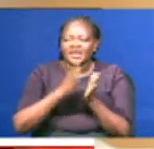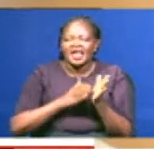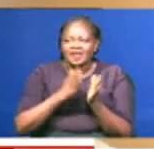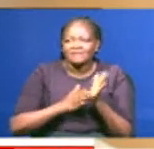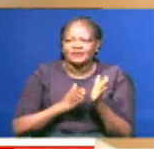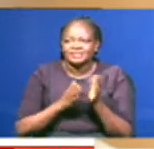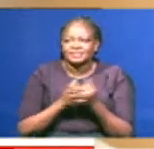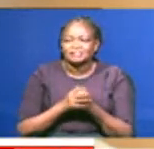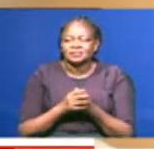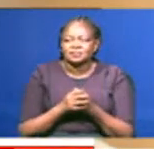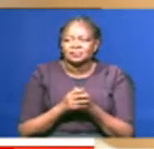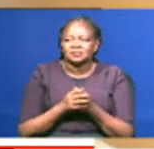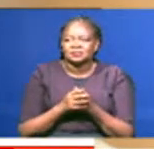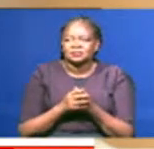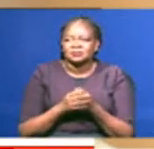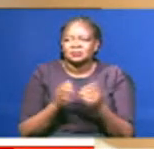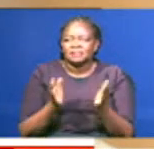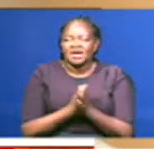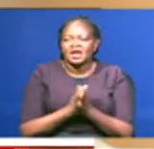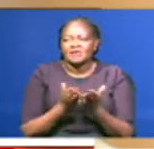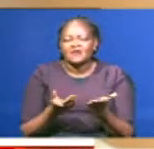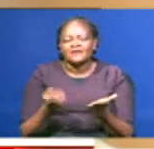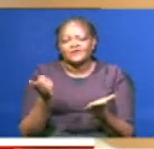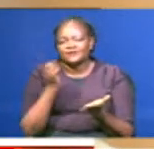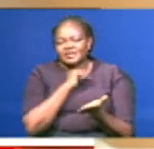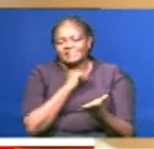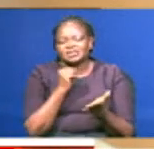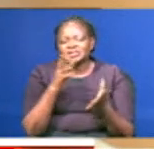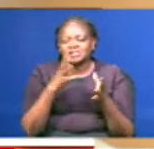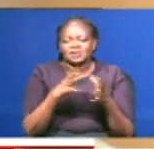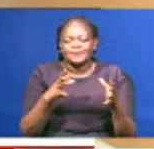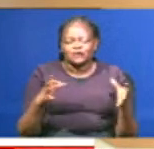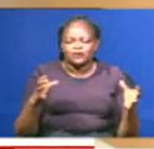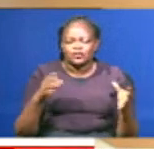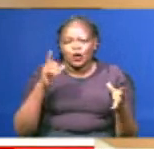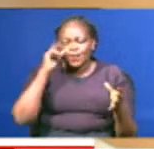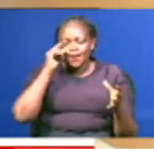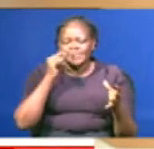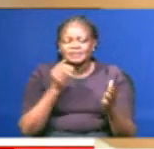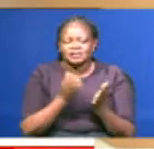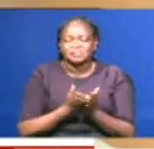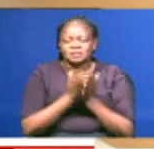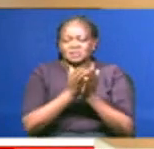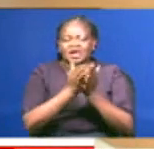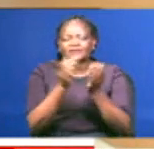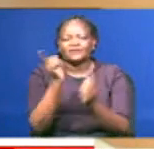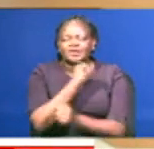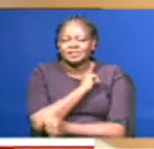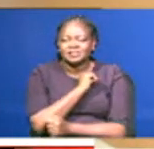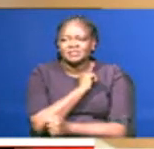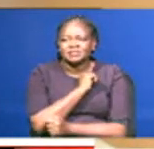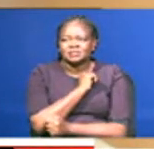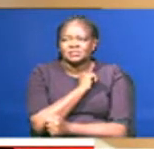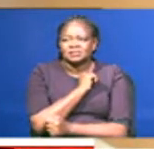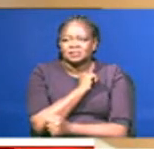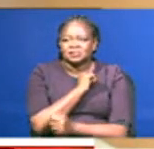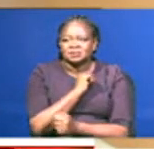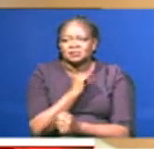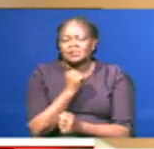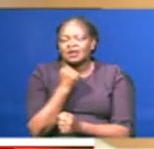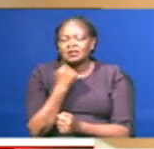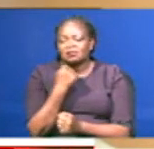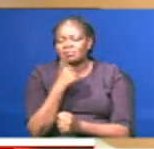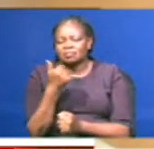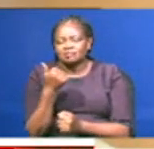Container Terminal and complete the ongoing expansion of Mombasa Port and the completion of Berth 3 at the